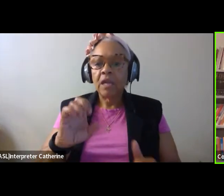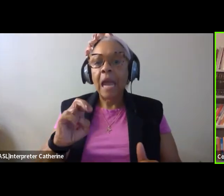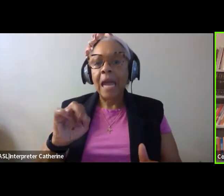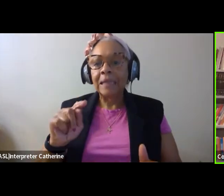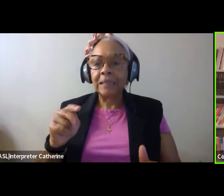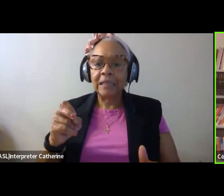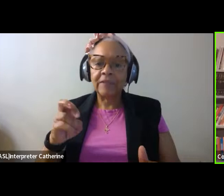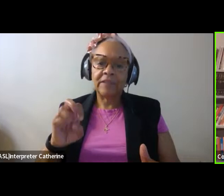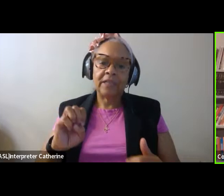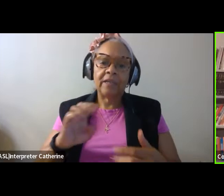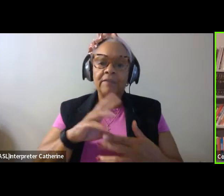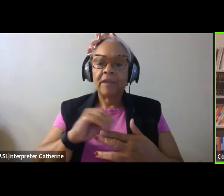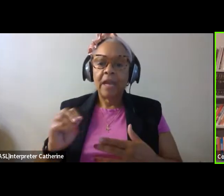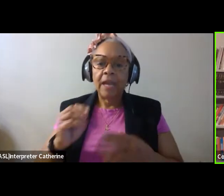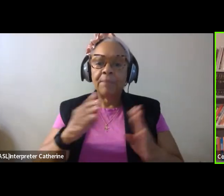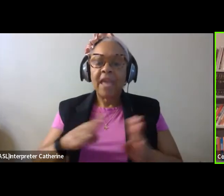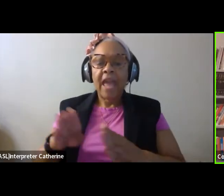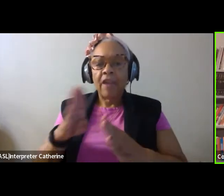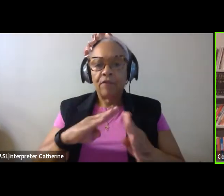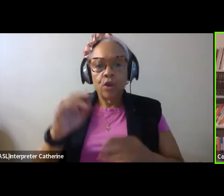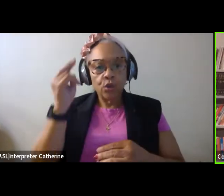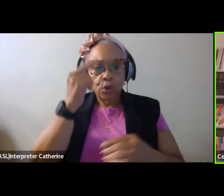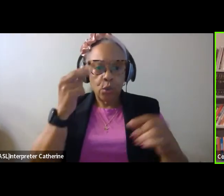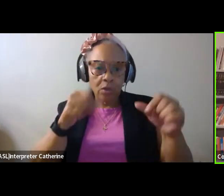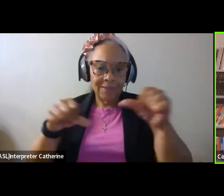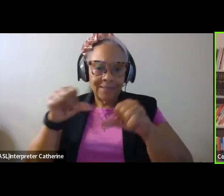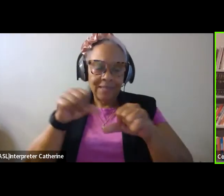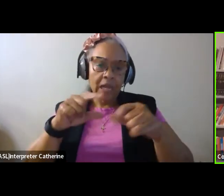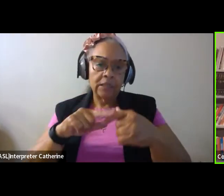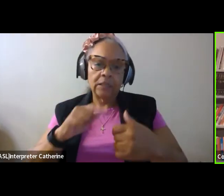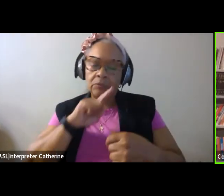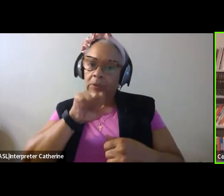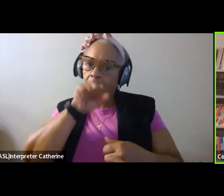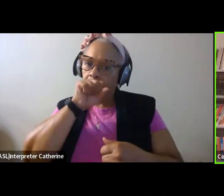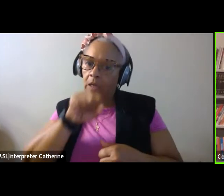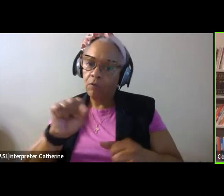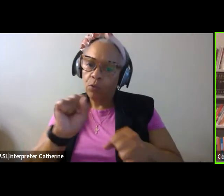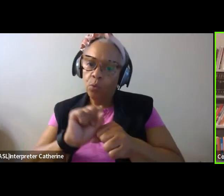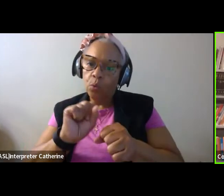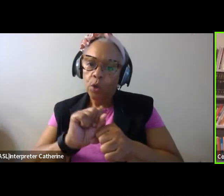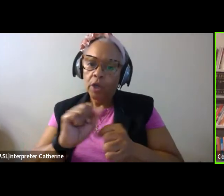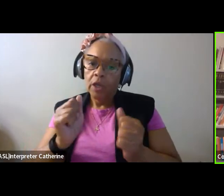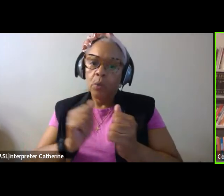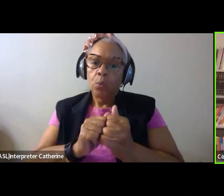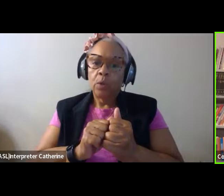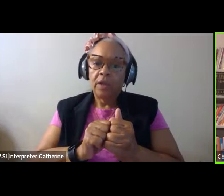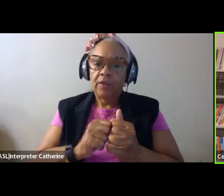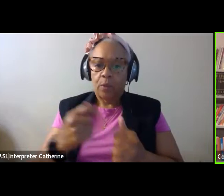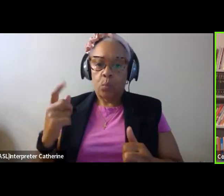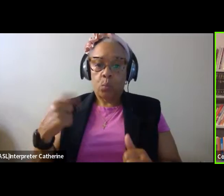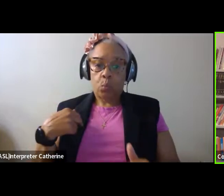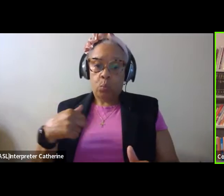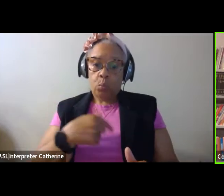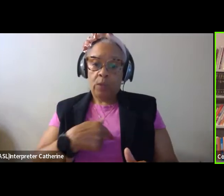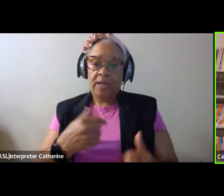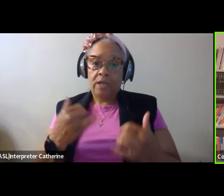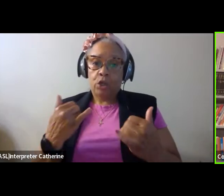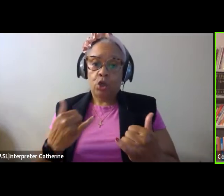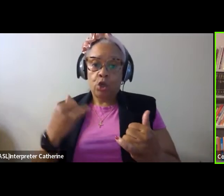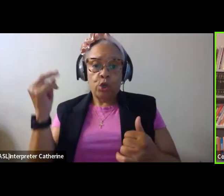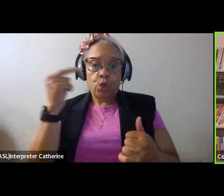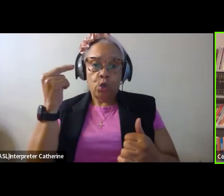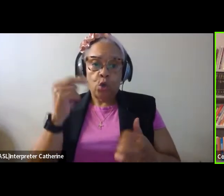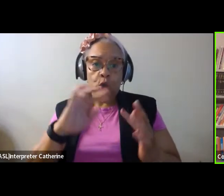behavioral neuroscience, and I really love working with recurrent neural networks. And I will be